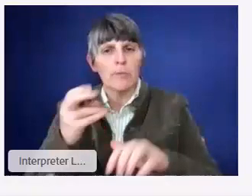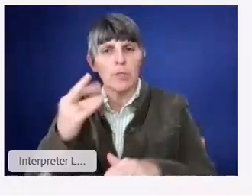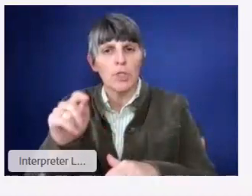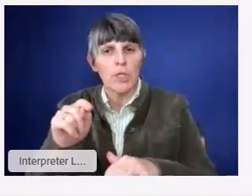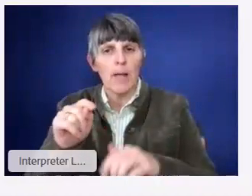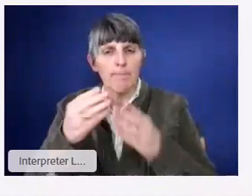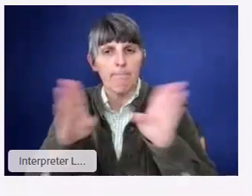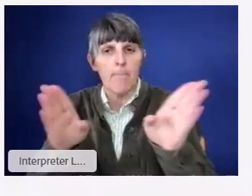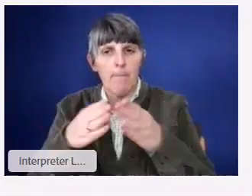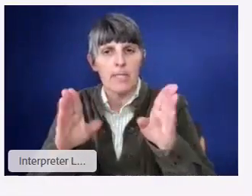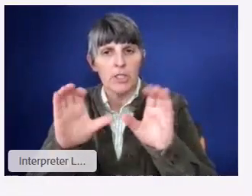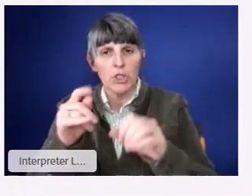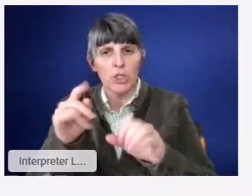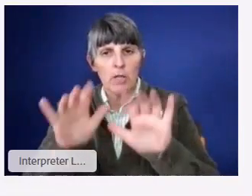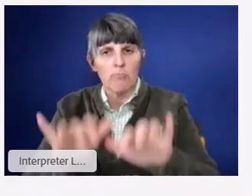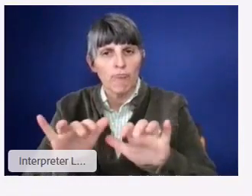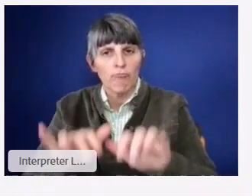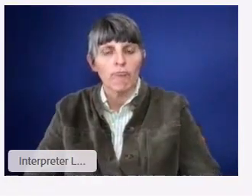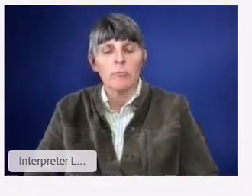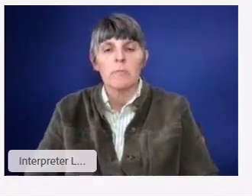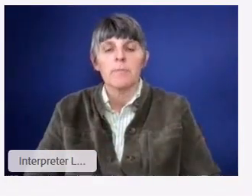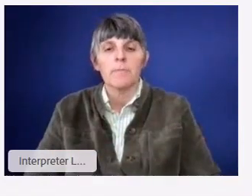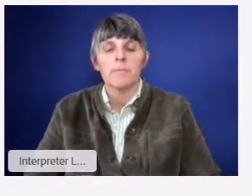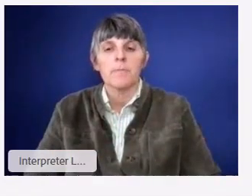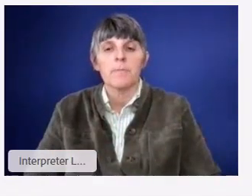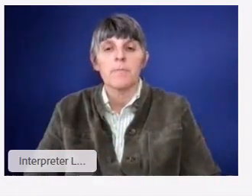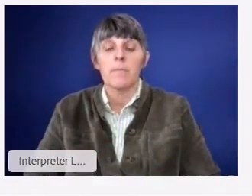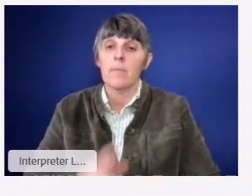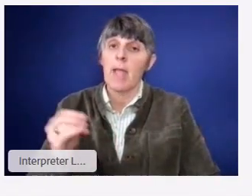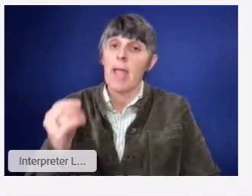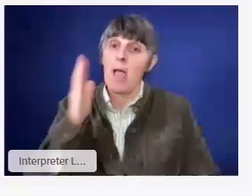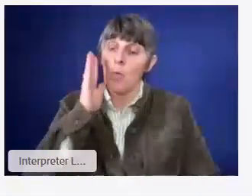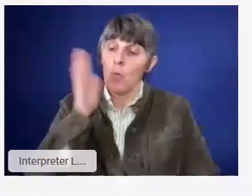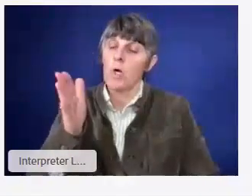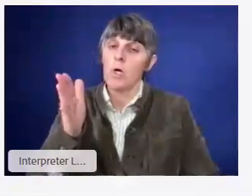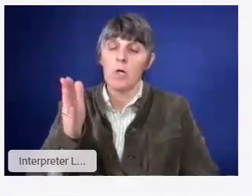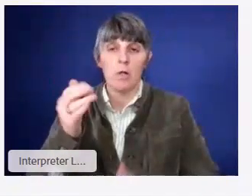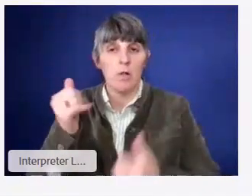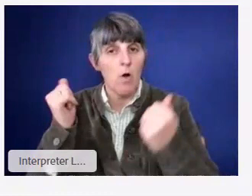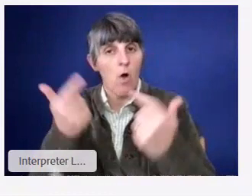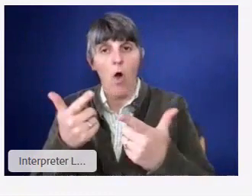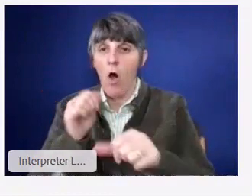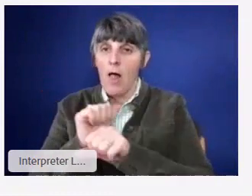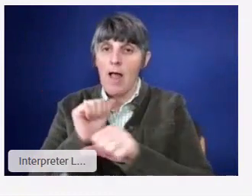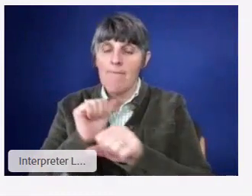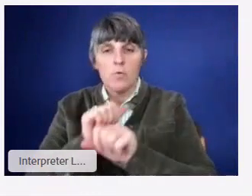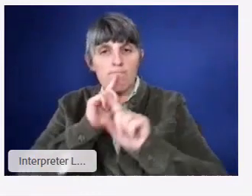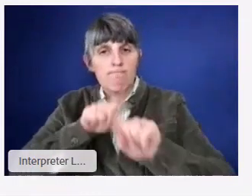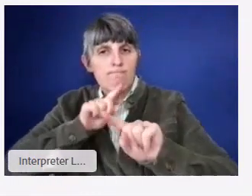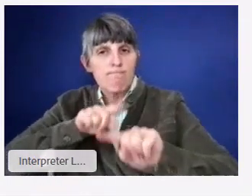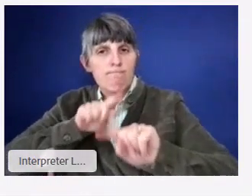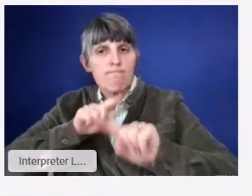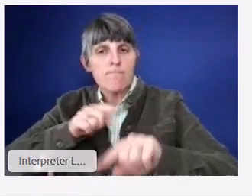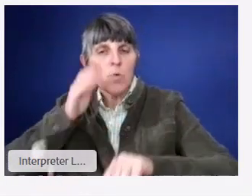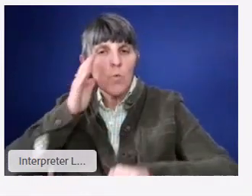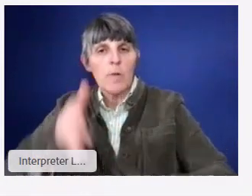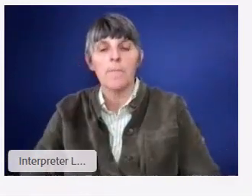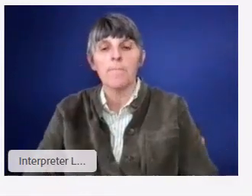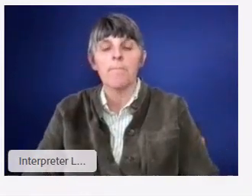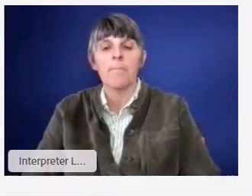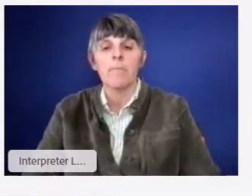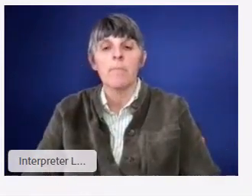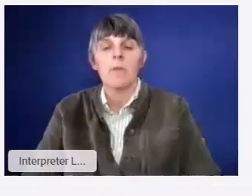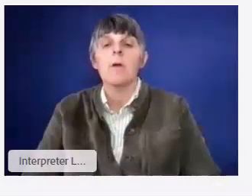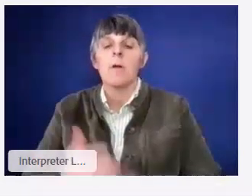public chat log, and our presenters will make every effort to address all the questions that come in. We have